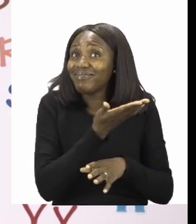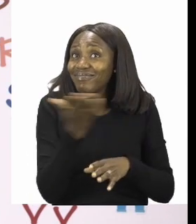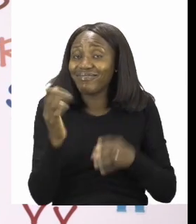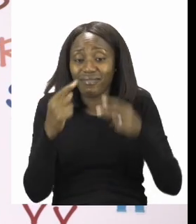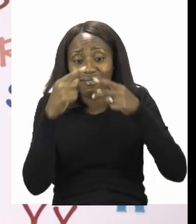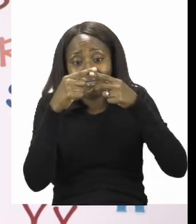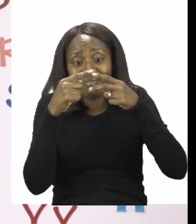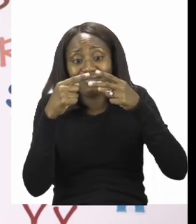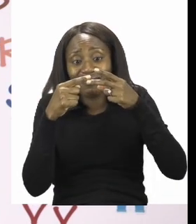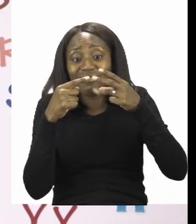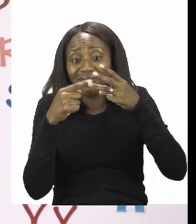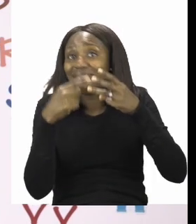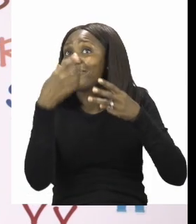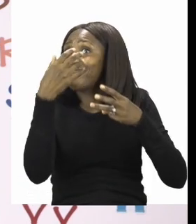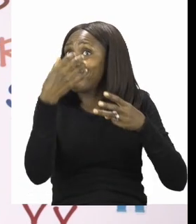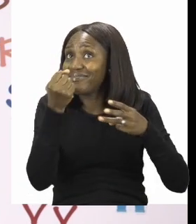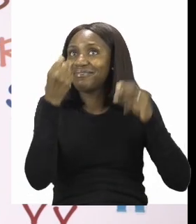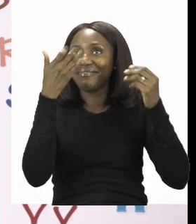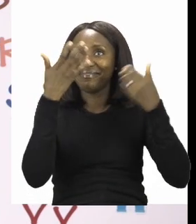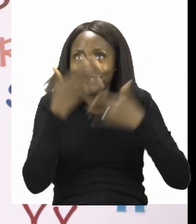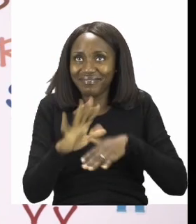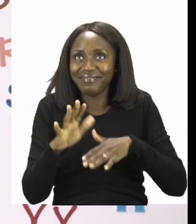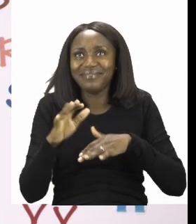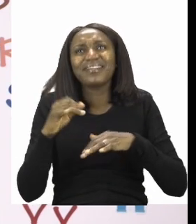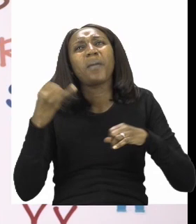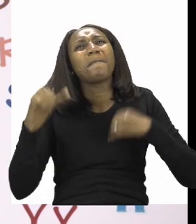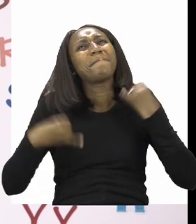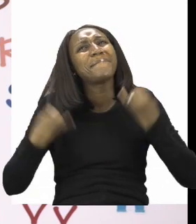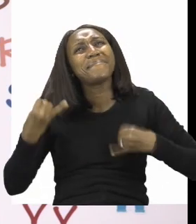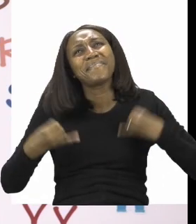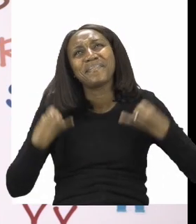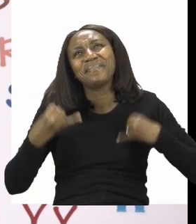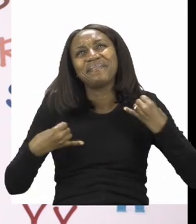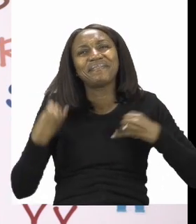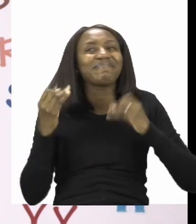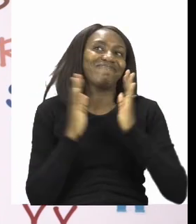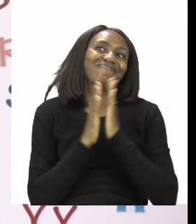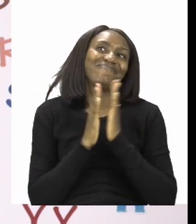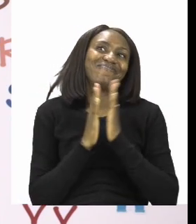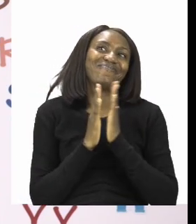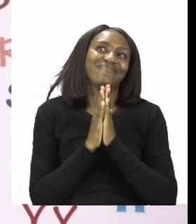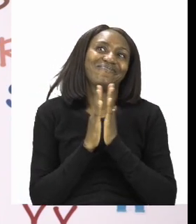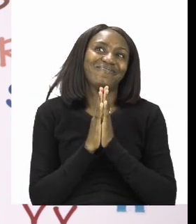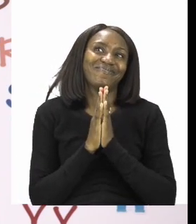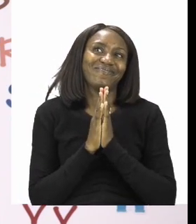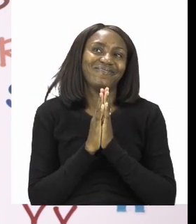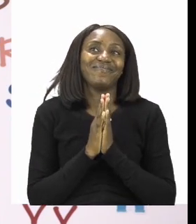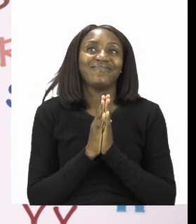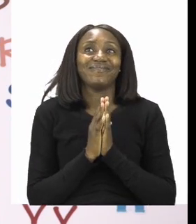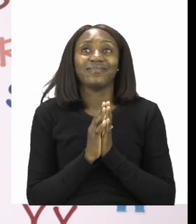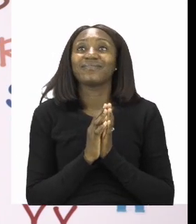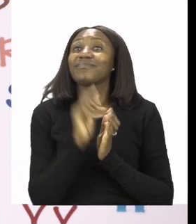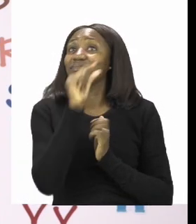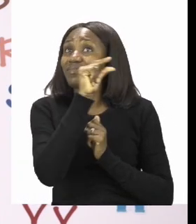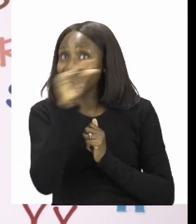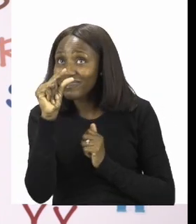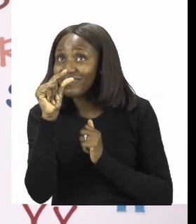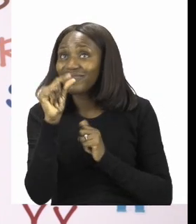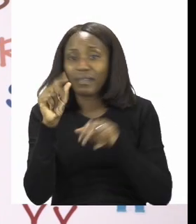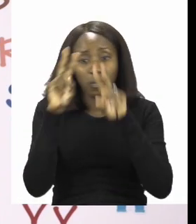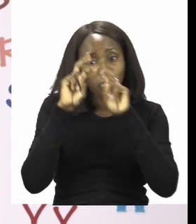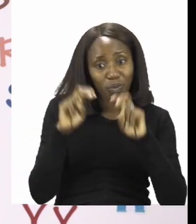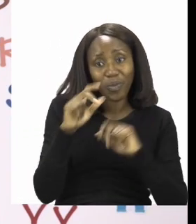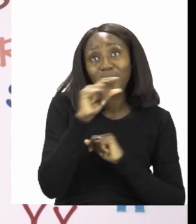words. I want you to have fun with this exercise, both of them, your vocabulary words and your sight